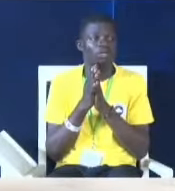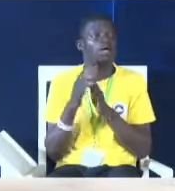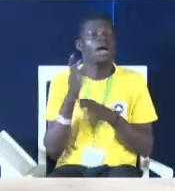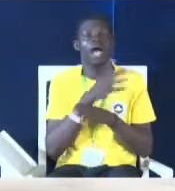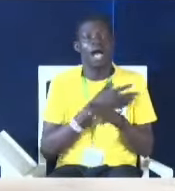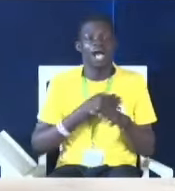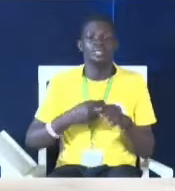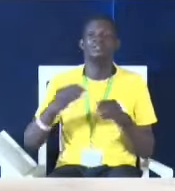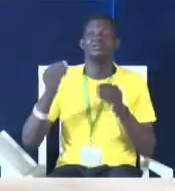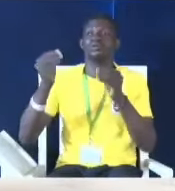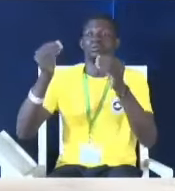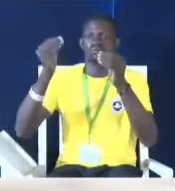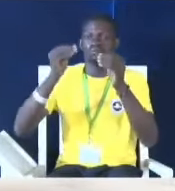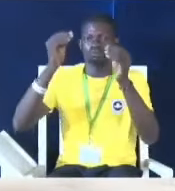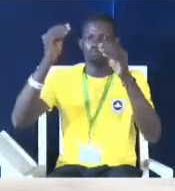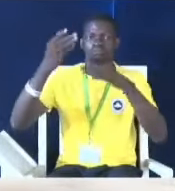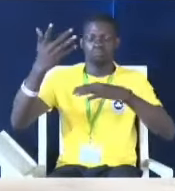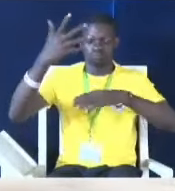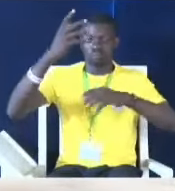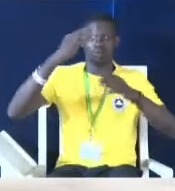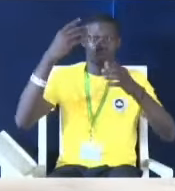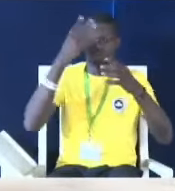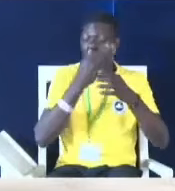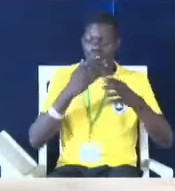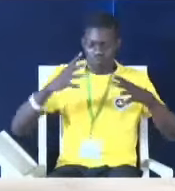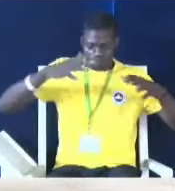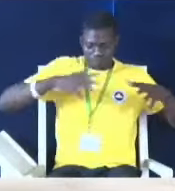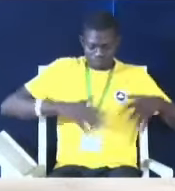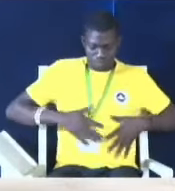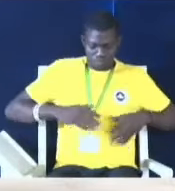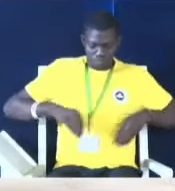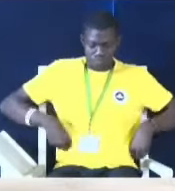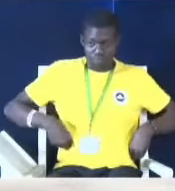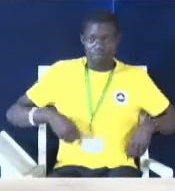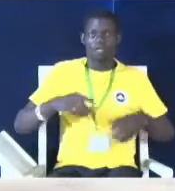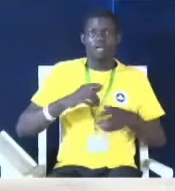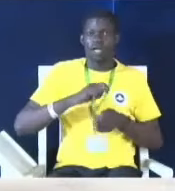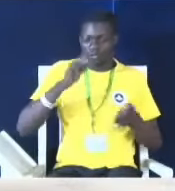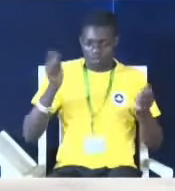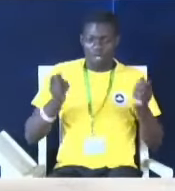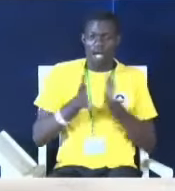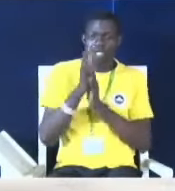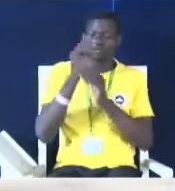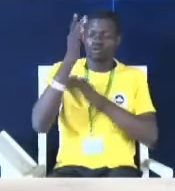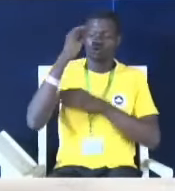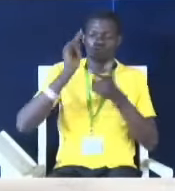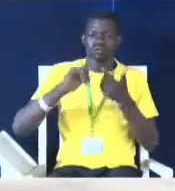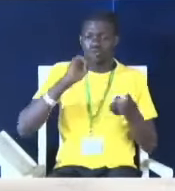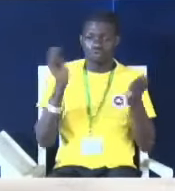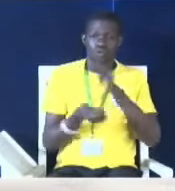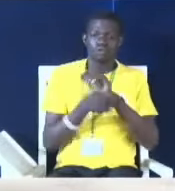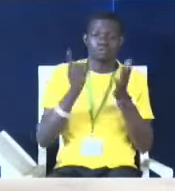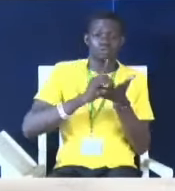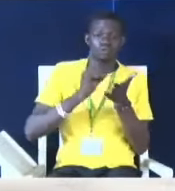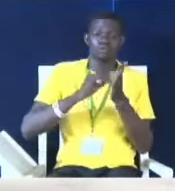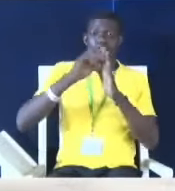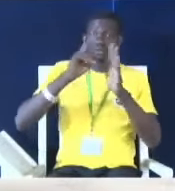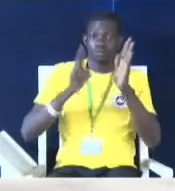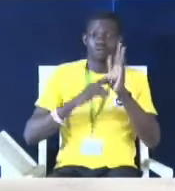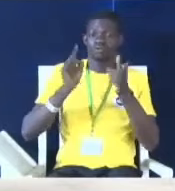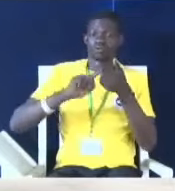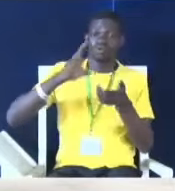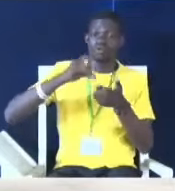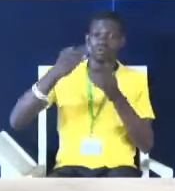and laid it on her stomach and asked God to change the doctor's report. To the glory of God,